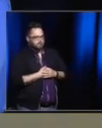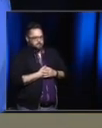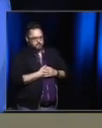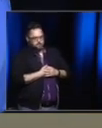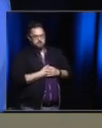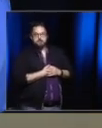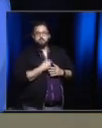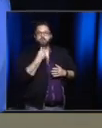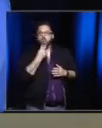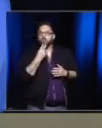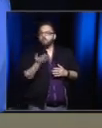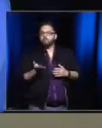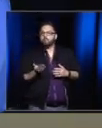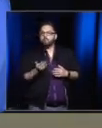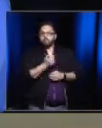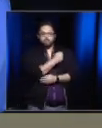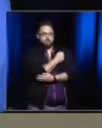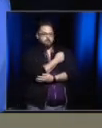Volume.